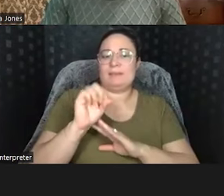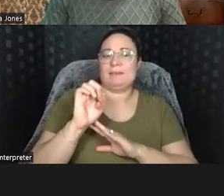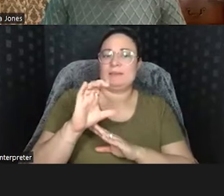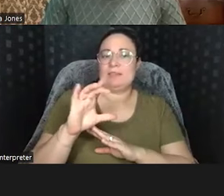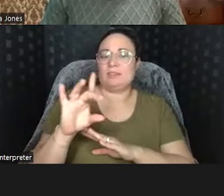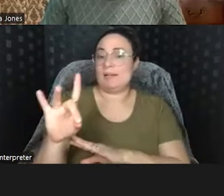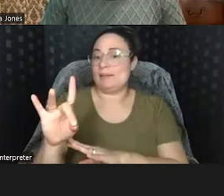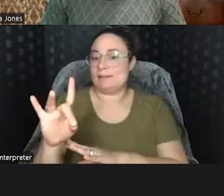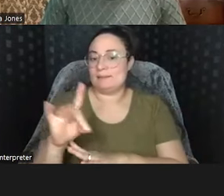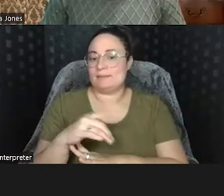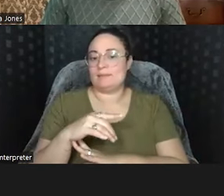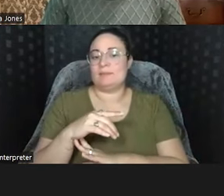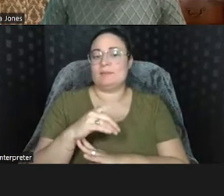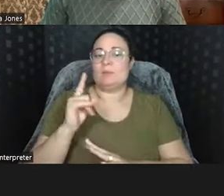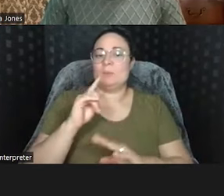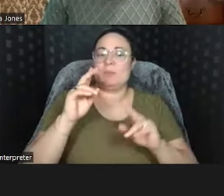to where